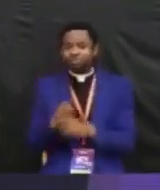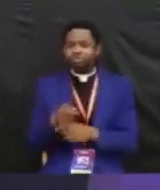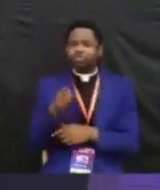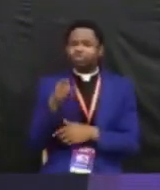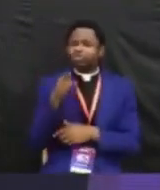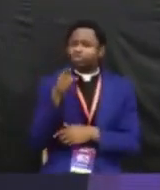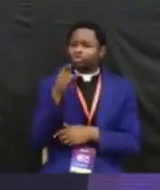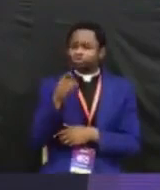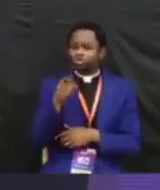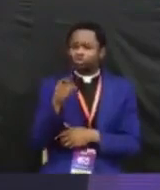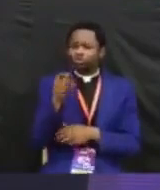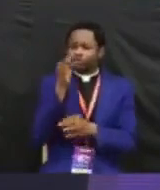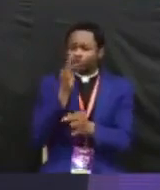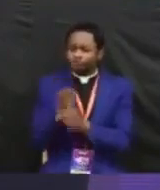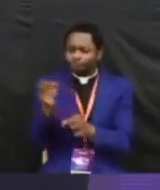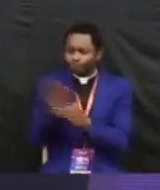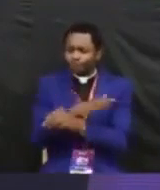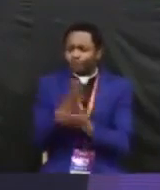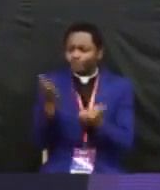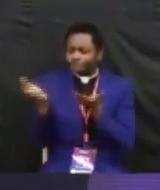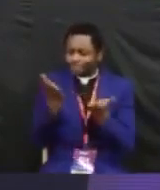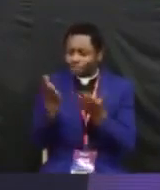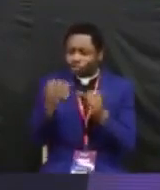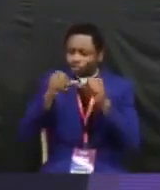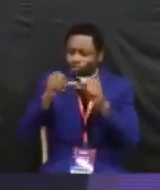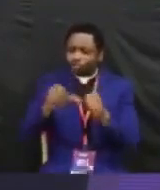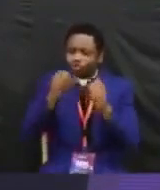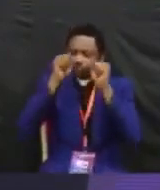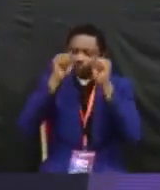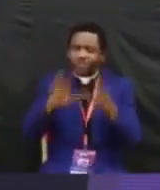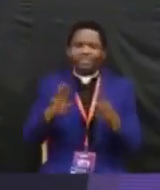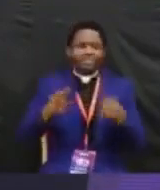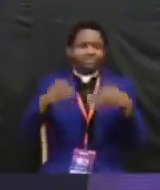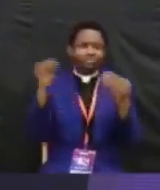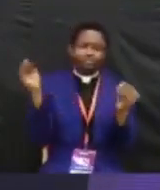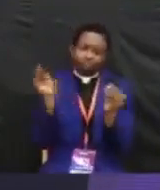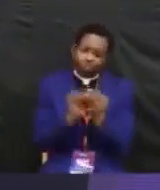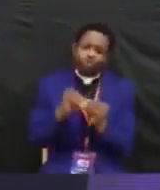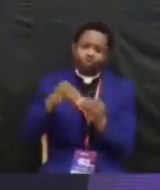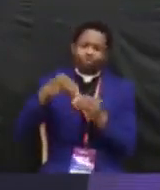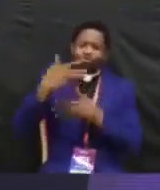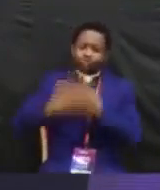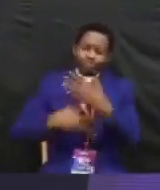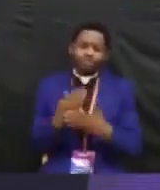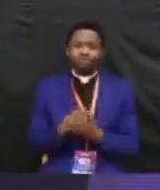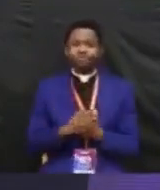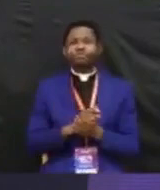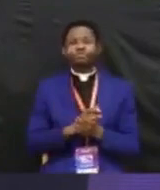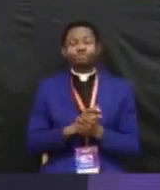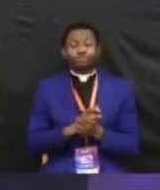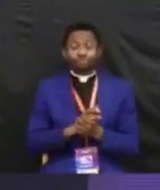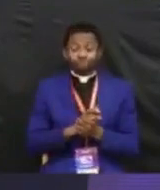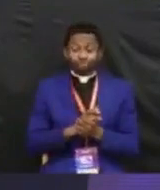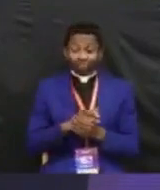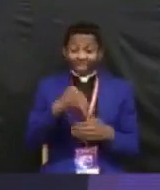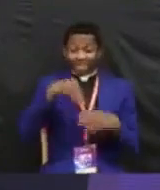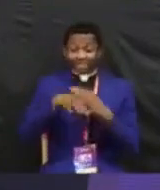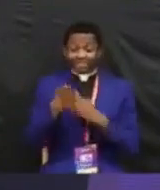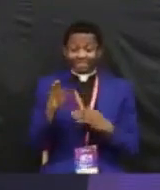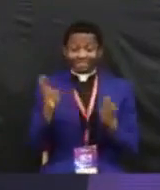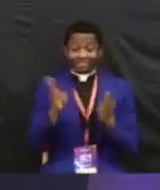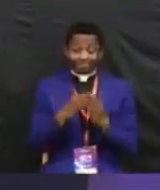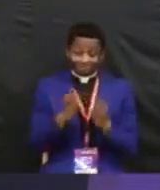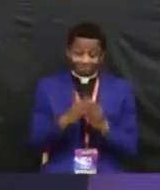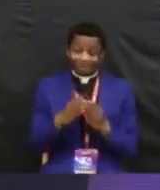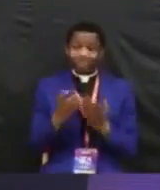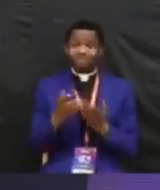so faithfully served bless you and give you much more grace. Dearly beloved, in this meeting, our